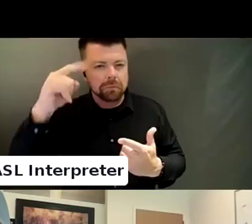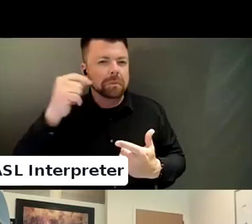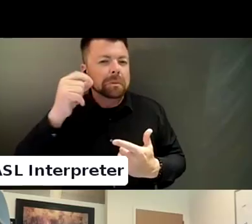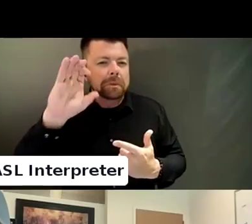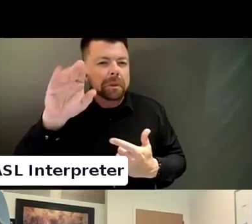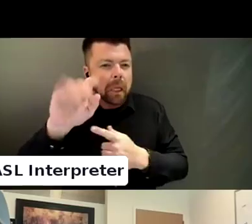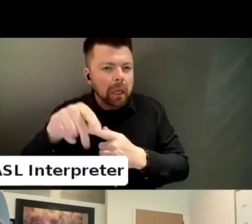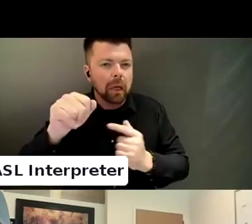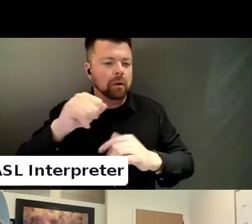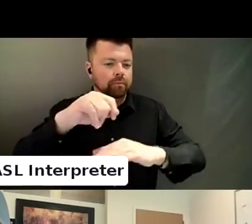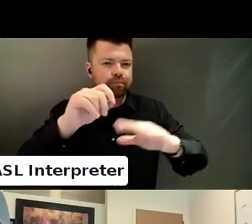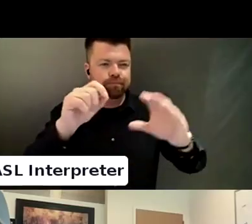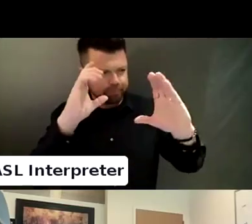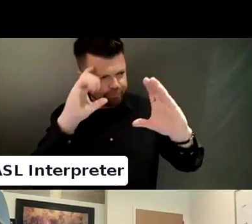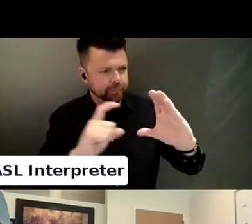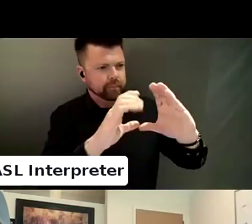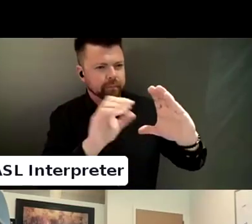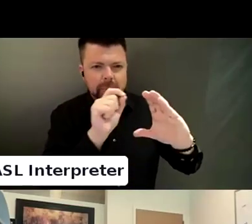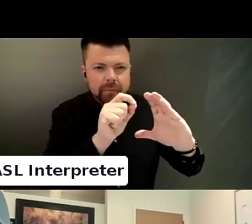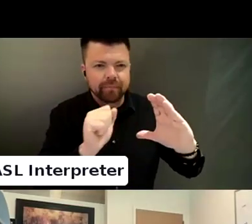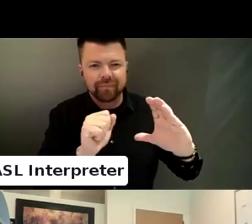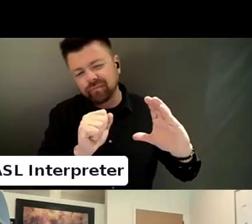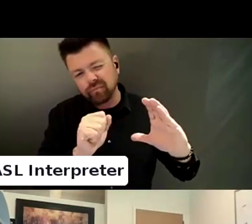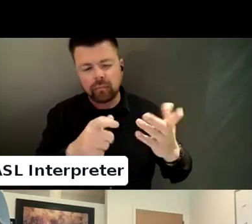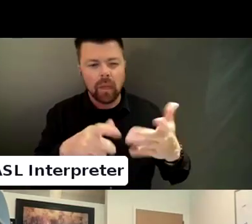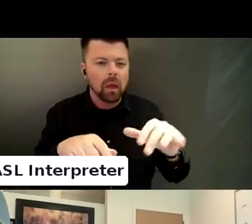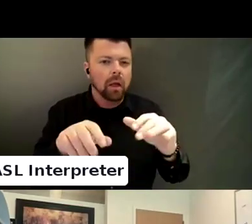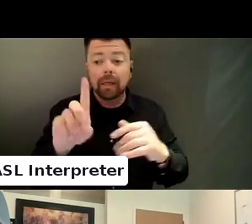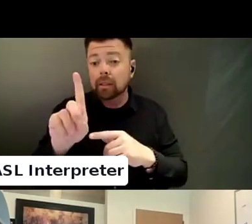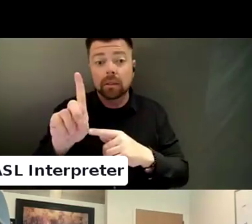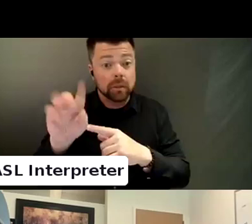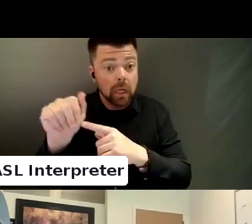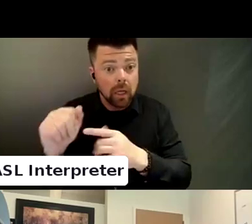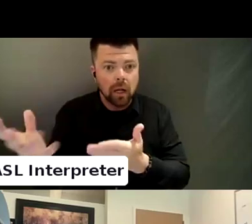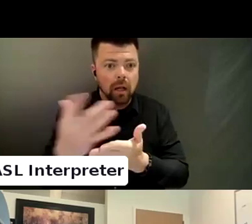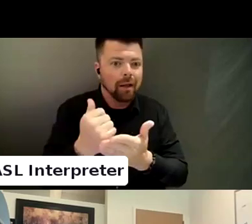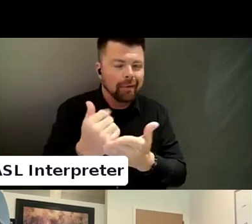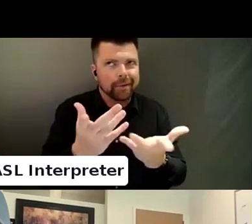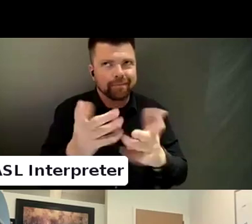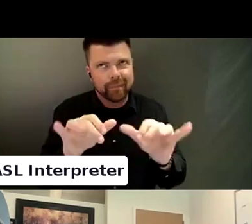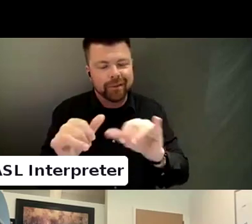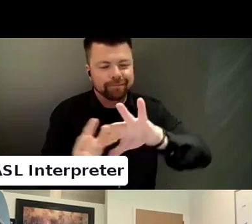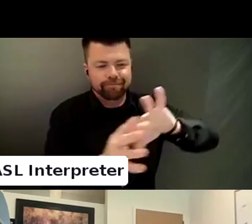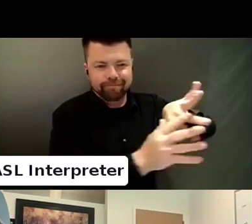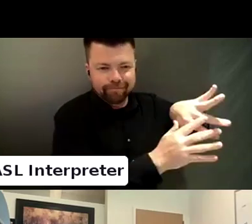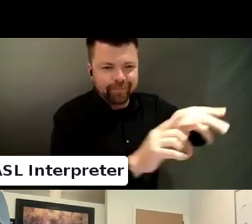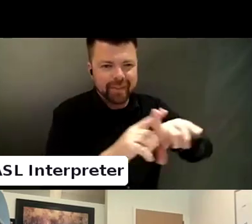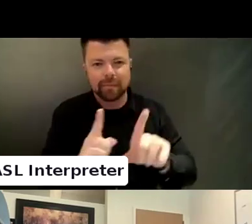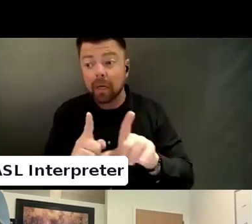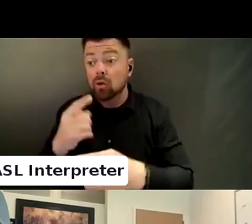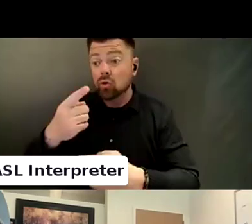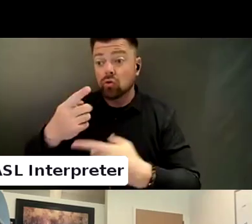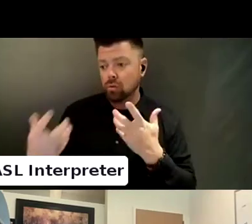If I put all the science and engineering to the side and I just keep the doc hat on, that is the physician hat on, the right